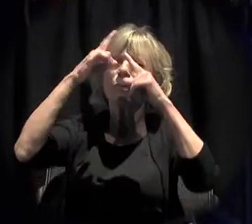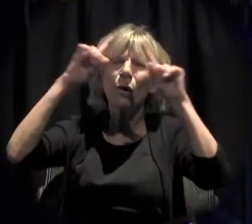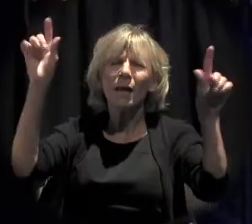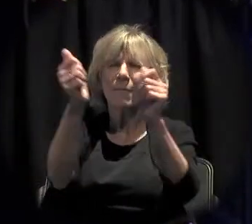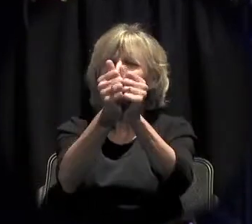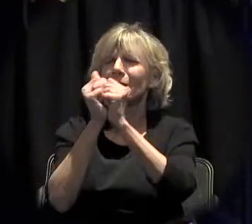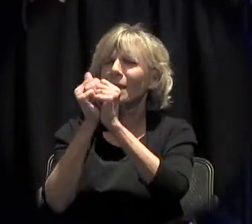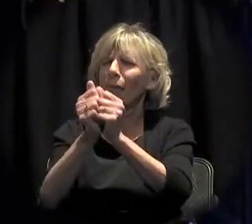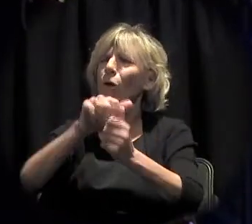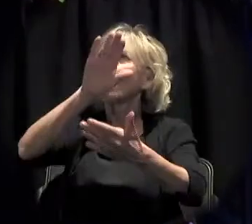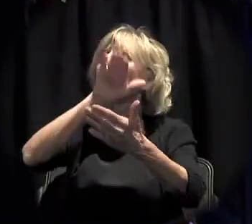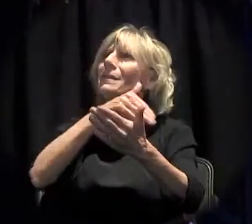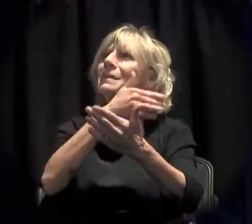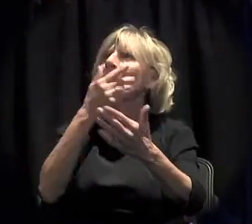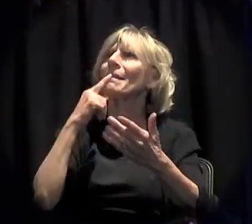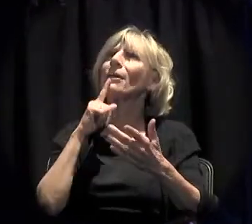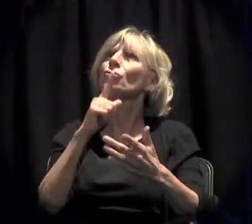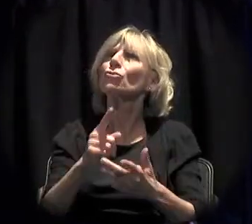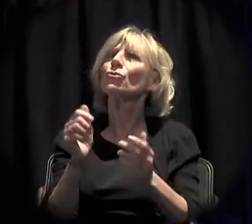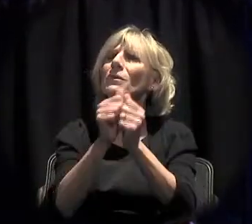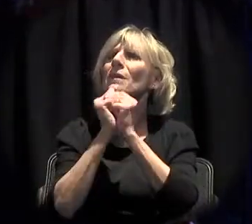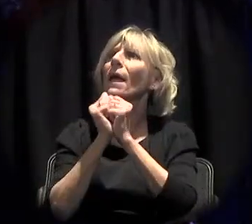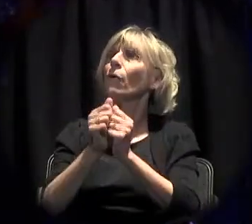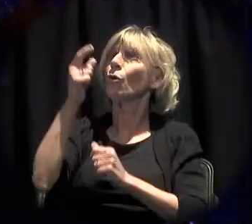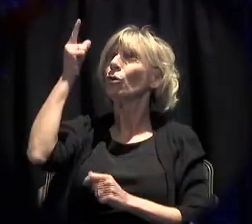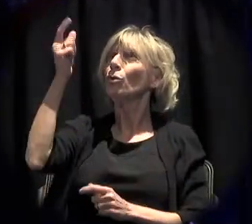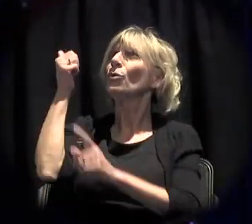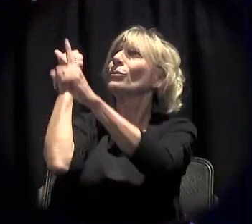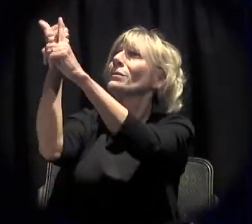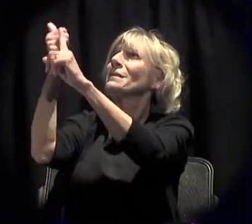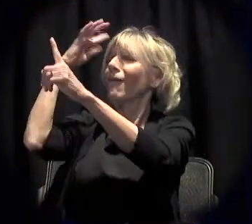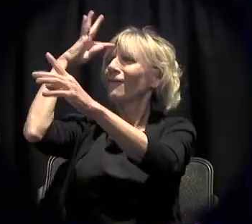that together. We sing that truth together, that you are faithful.